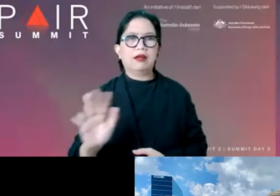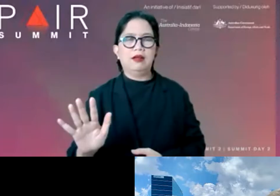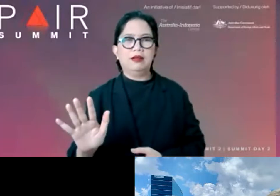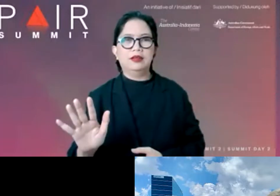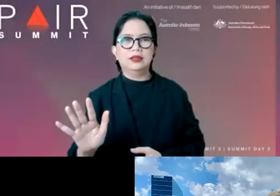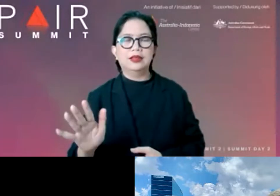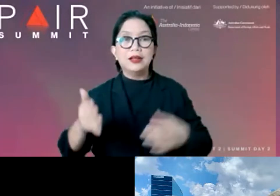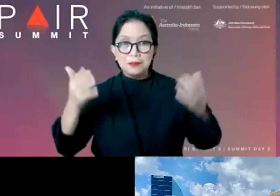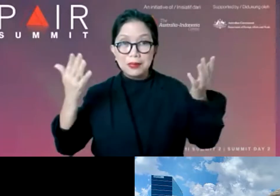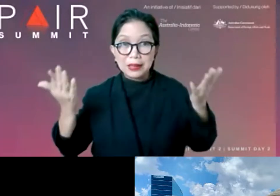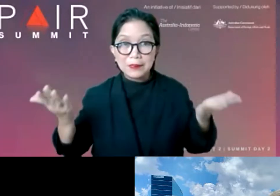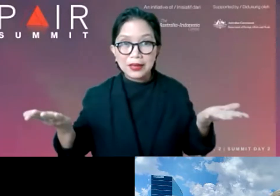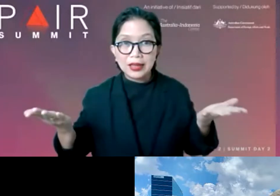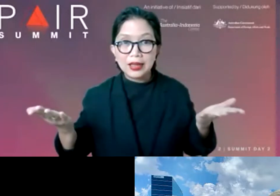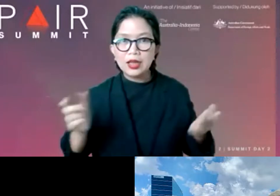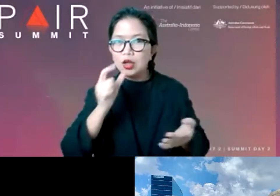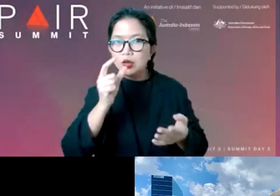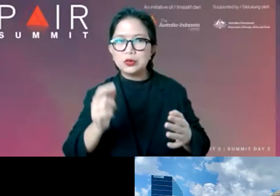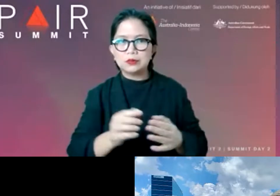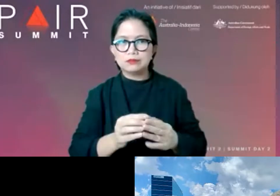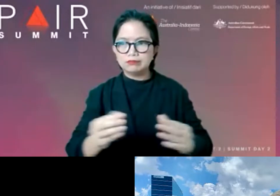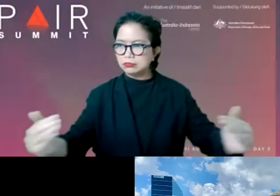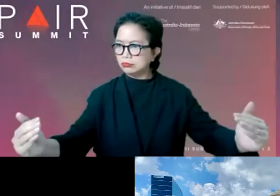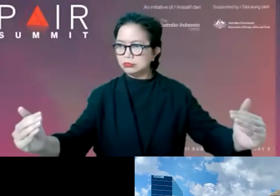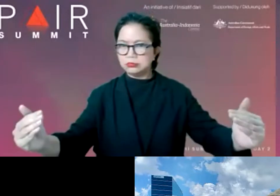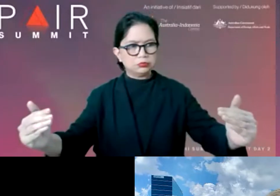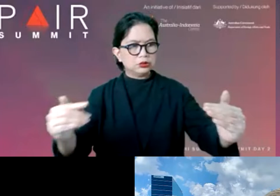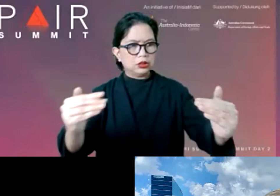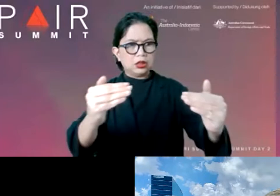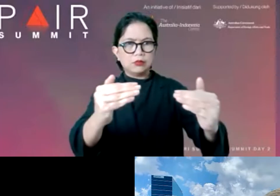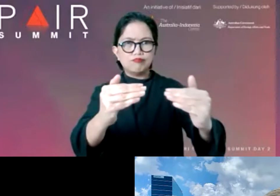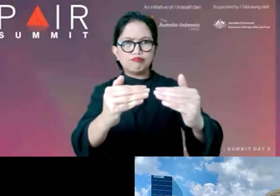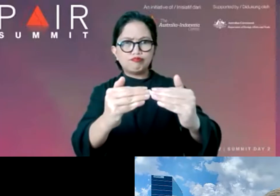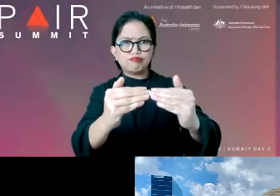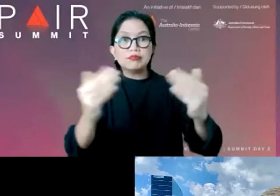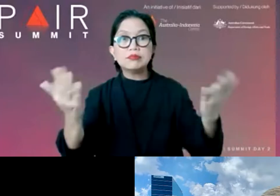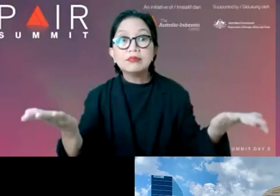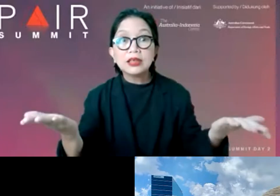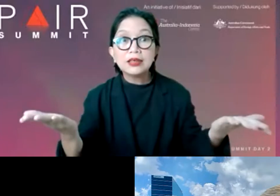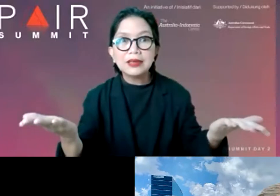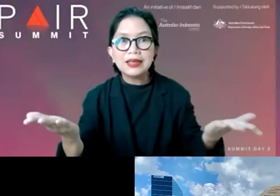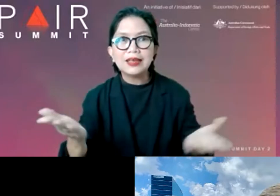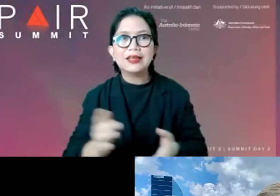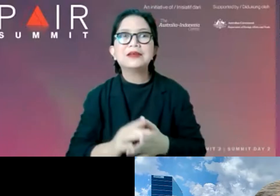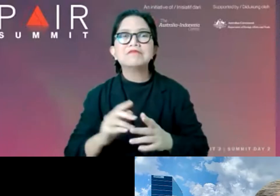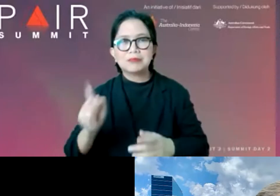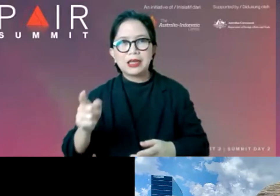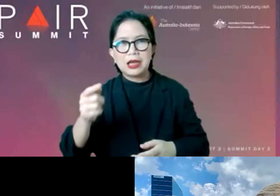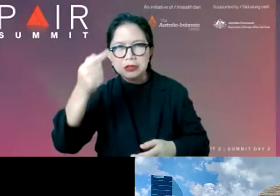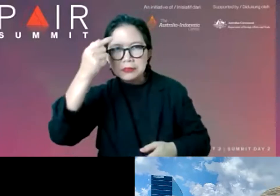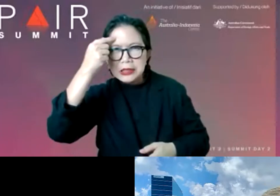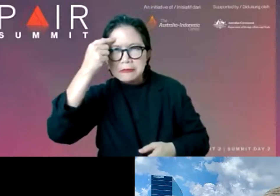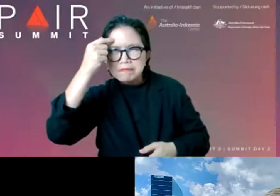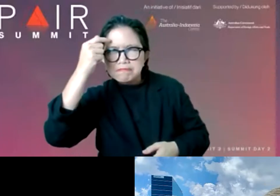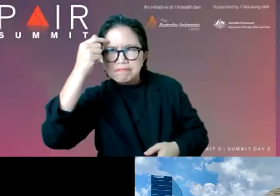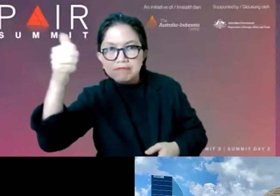a very sort of detailed and thorough way is an important steps that need to be taken,